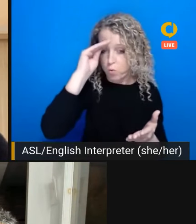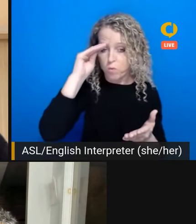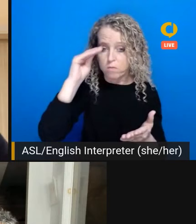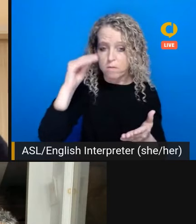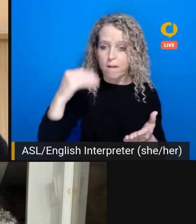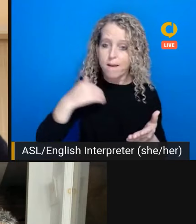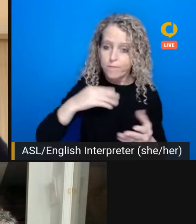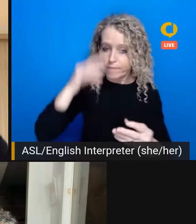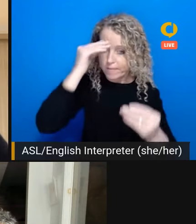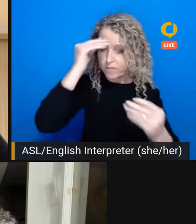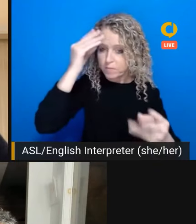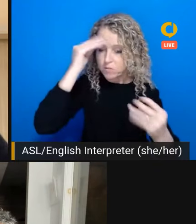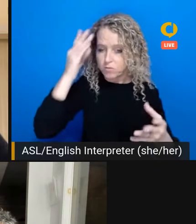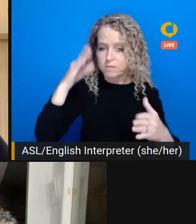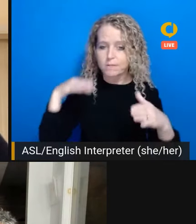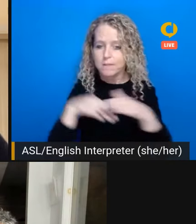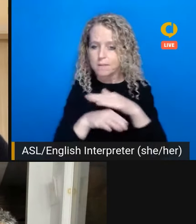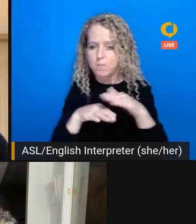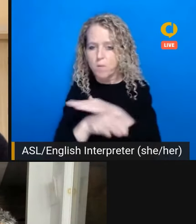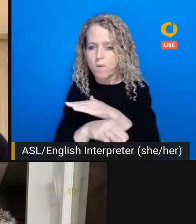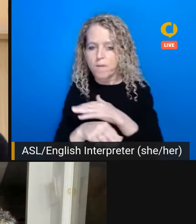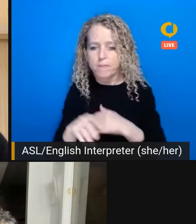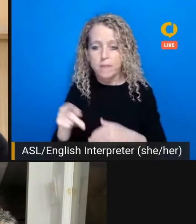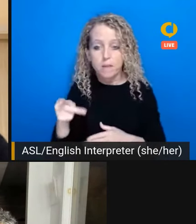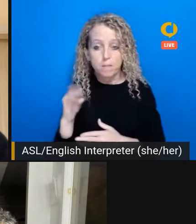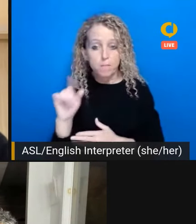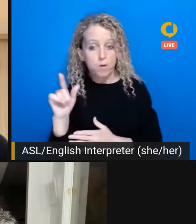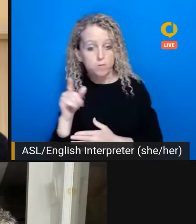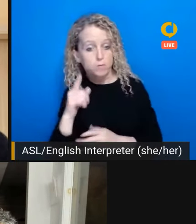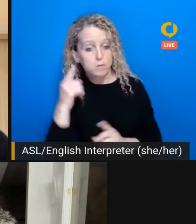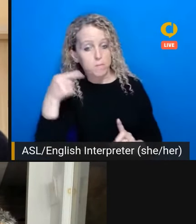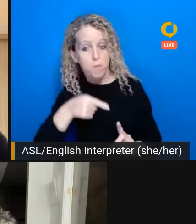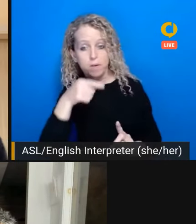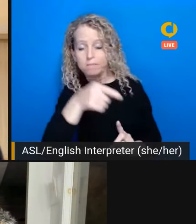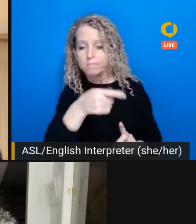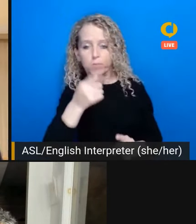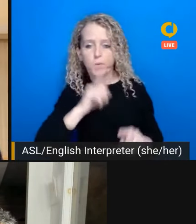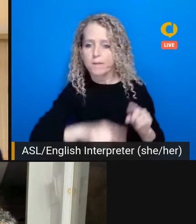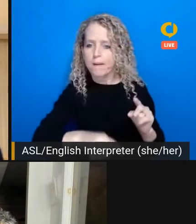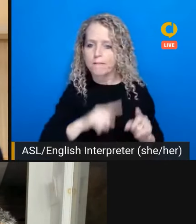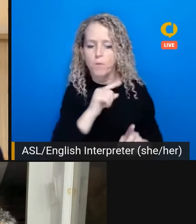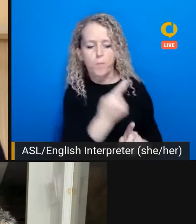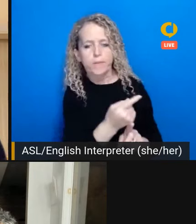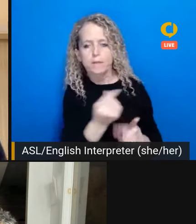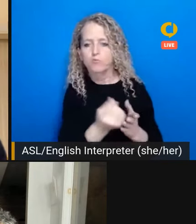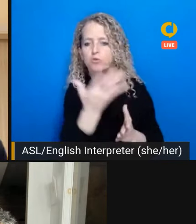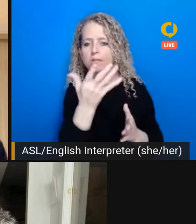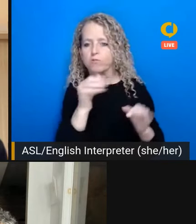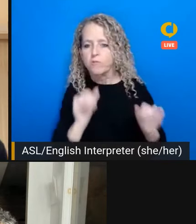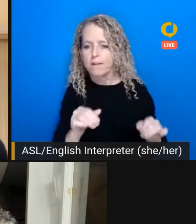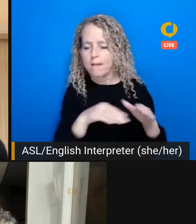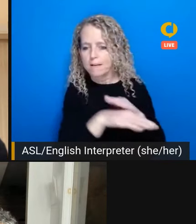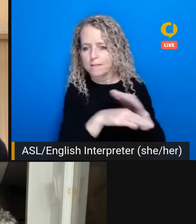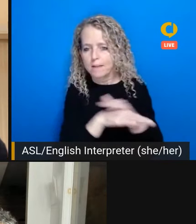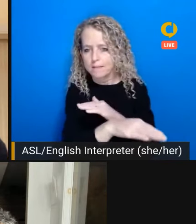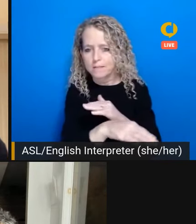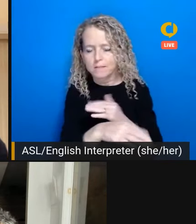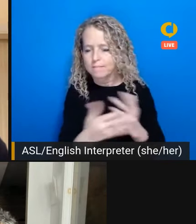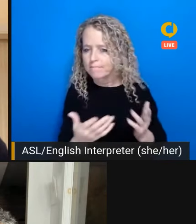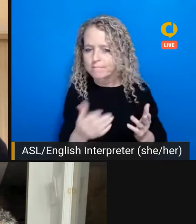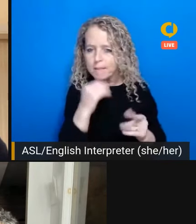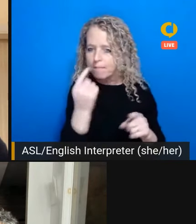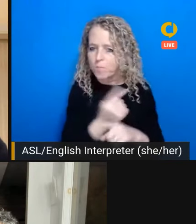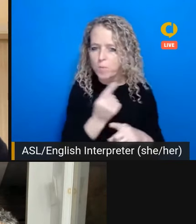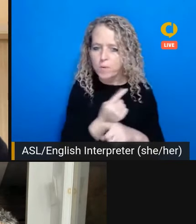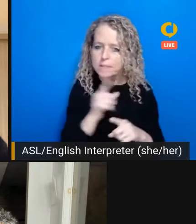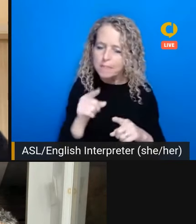point, we cannot leave it to the person being rich to be able to access it. We really have to start